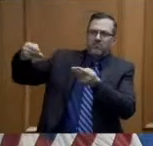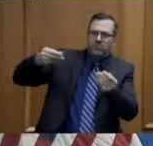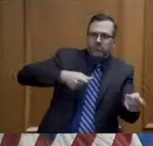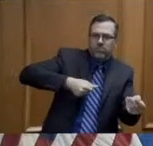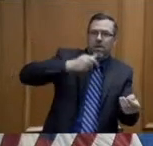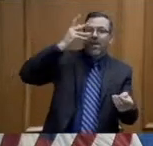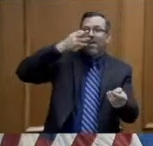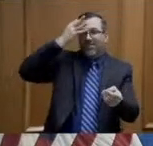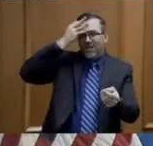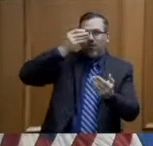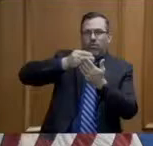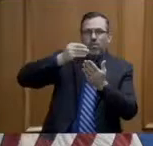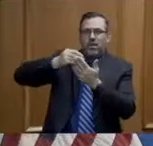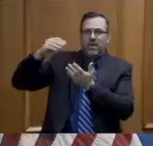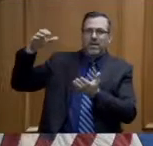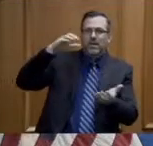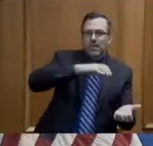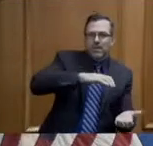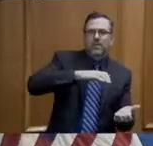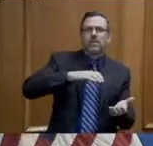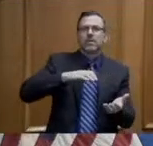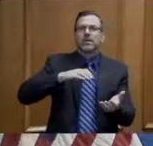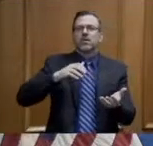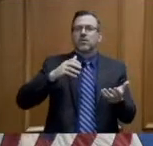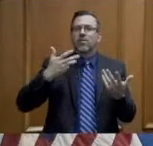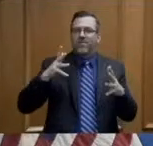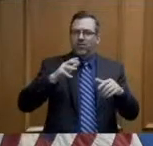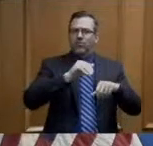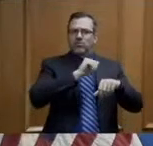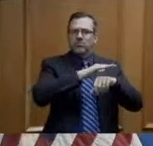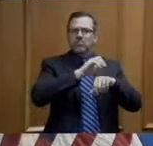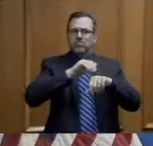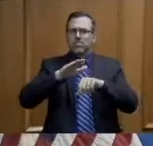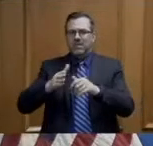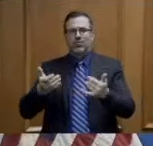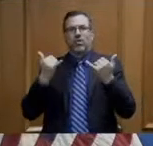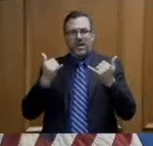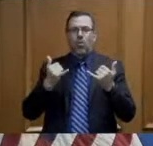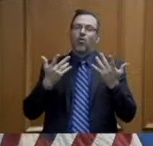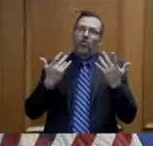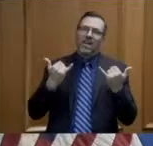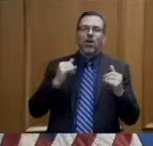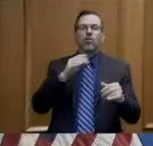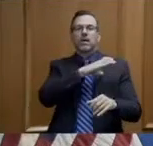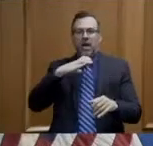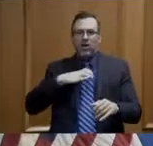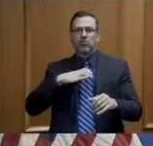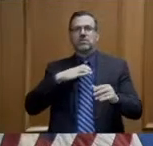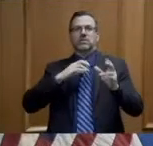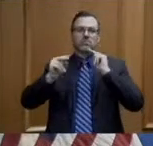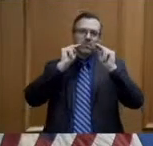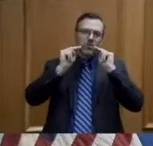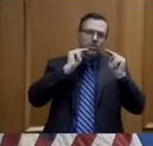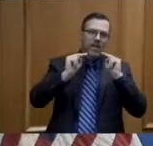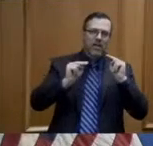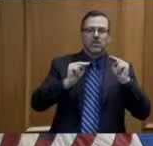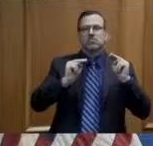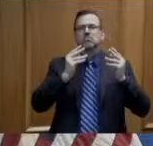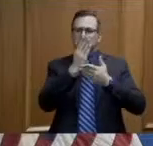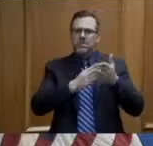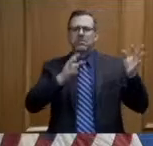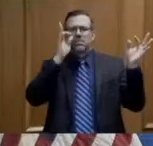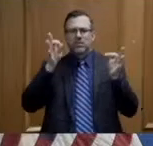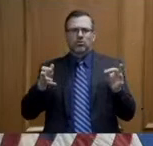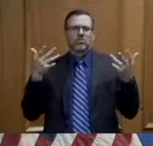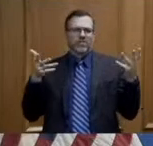funding packages are being delivered right now. They're being negotiated in Congress, but some decisions have already been made. We